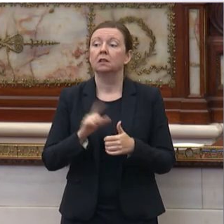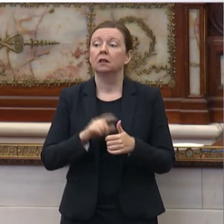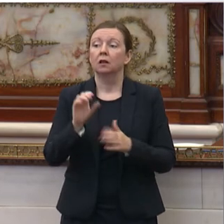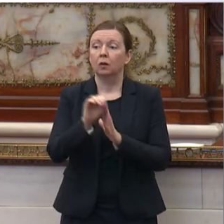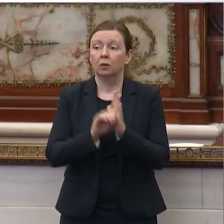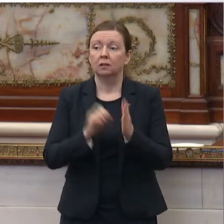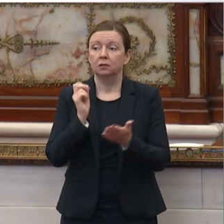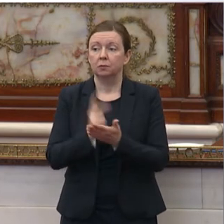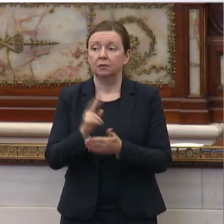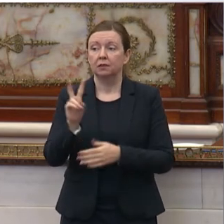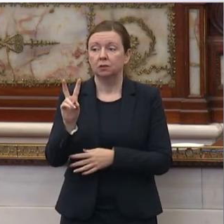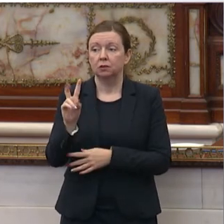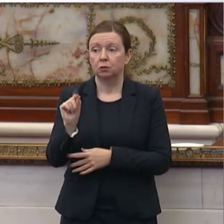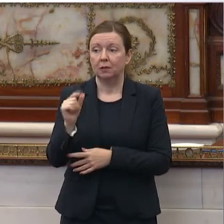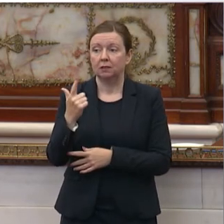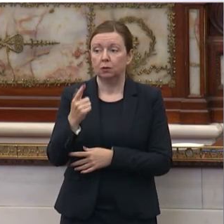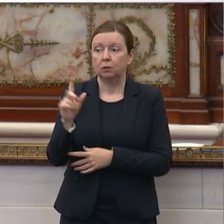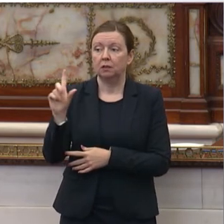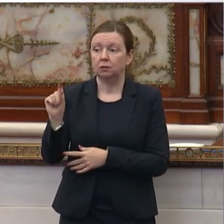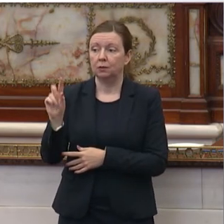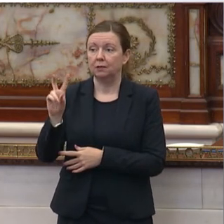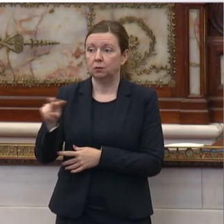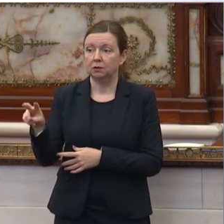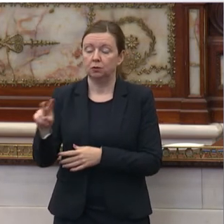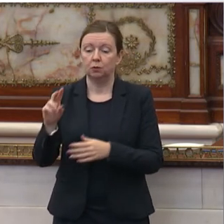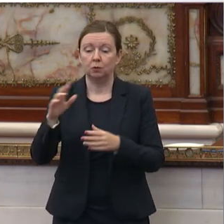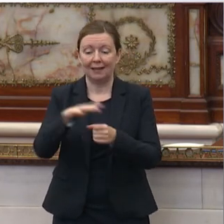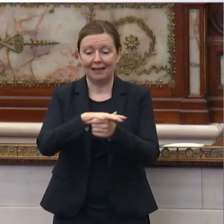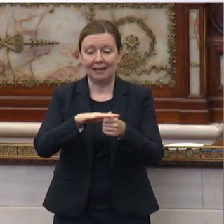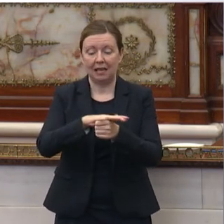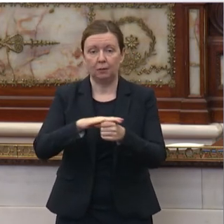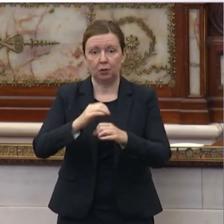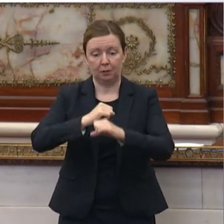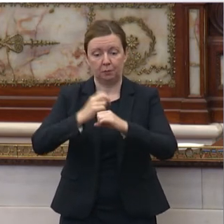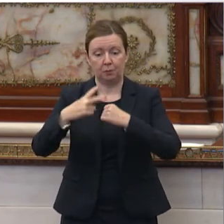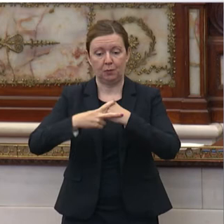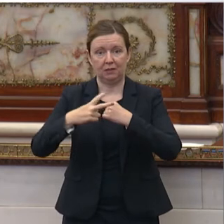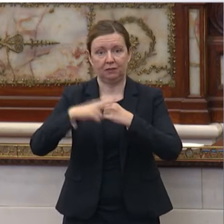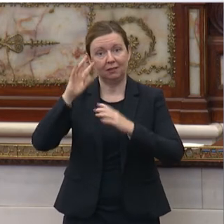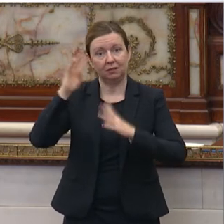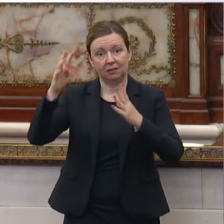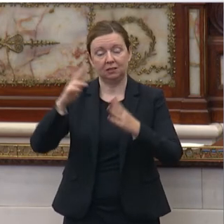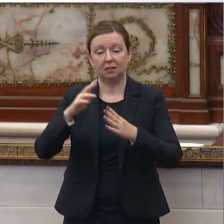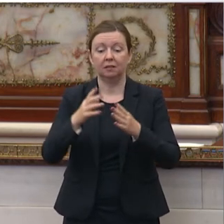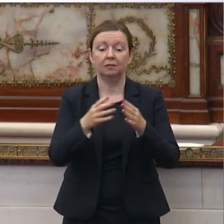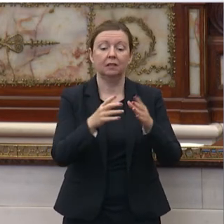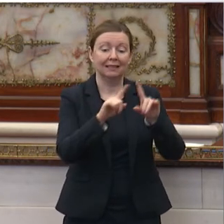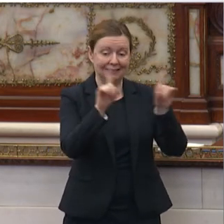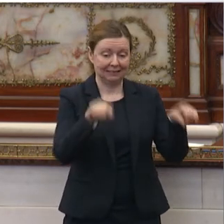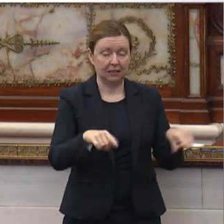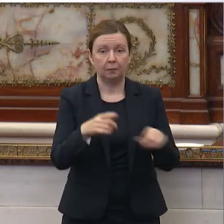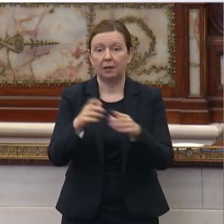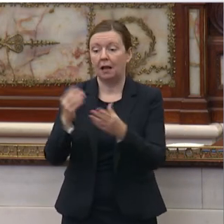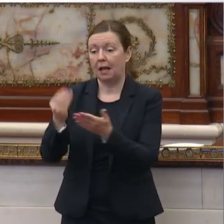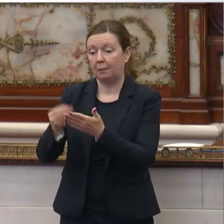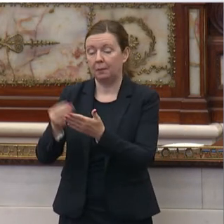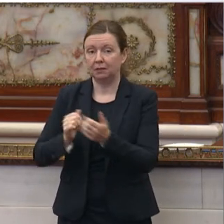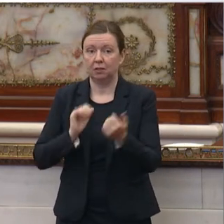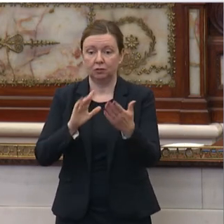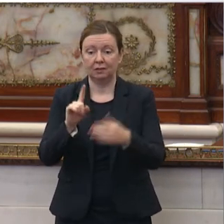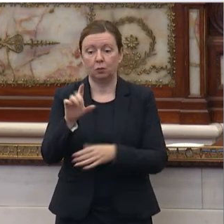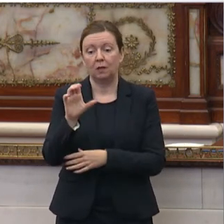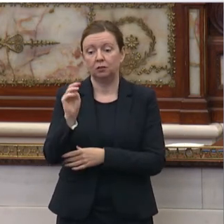ordinance approving the 2021-2022 Neighborhood Preservation Initiative Program Statement and Budget, which addresses the expenditure of